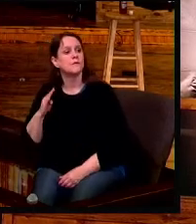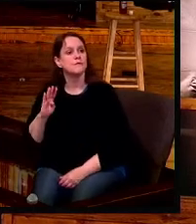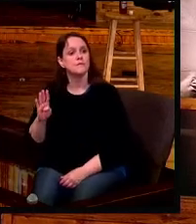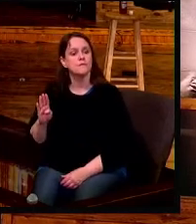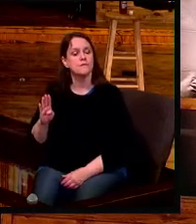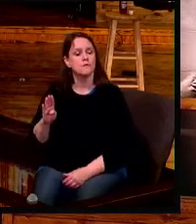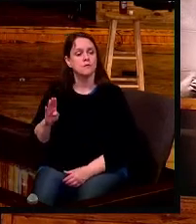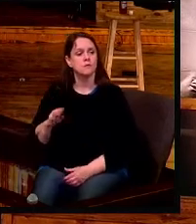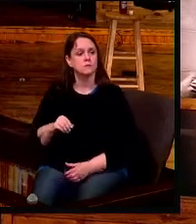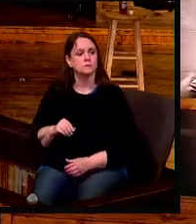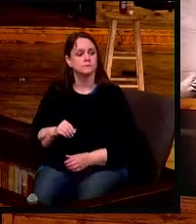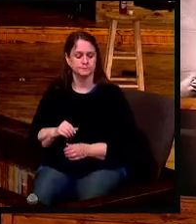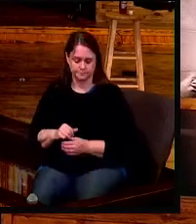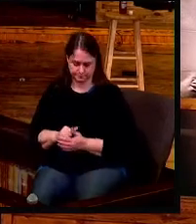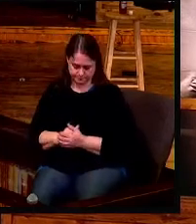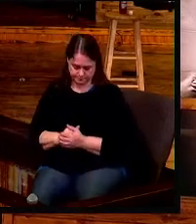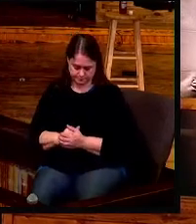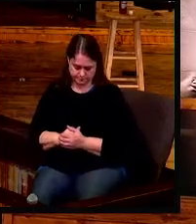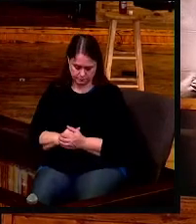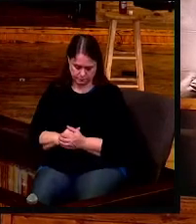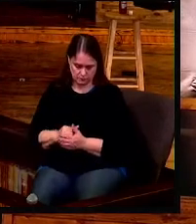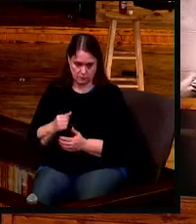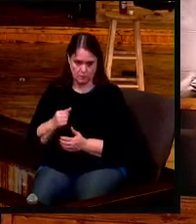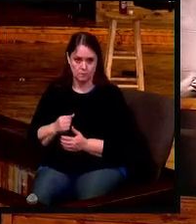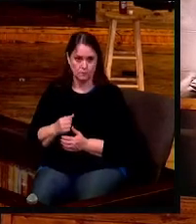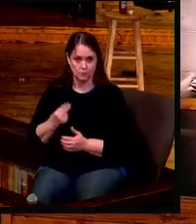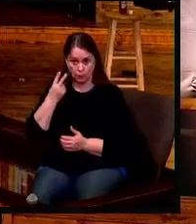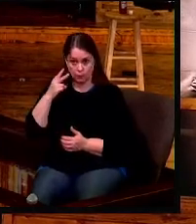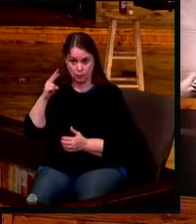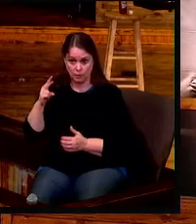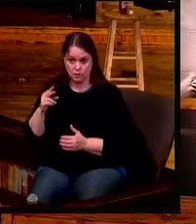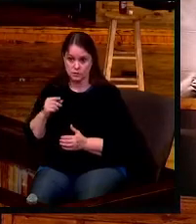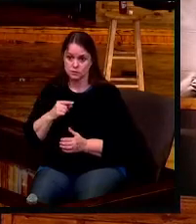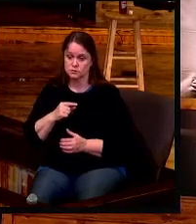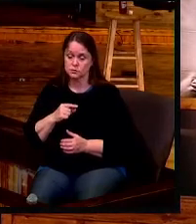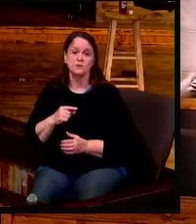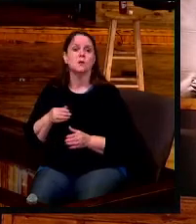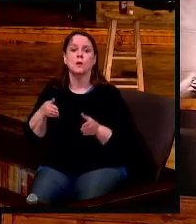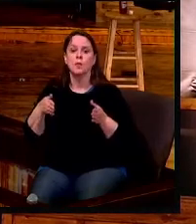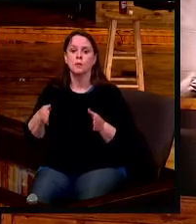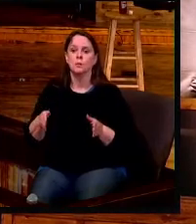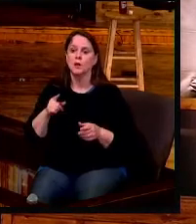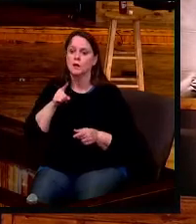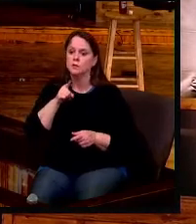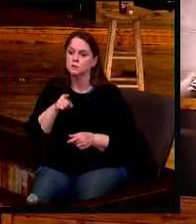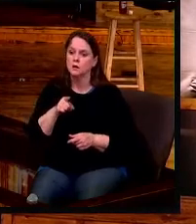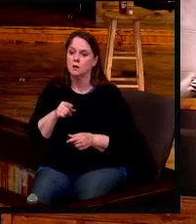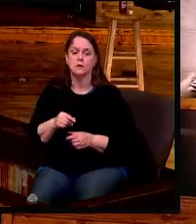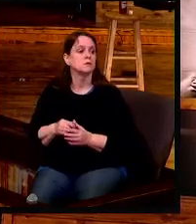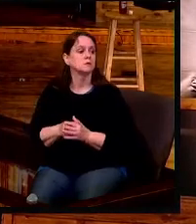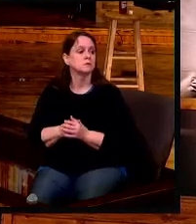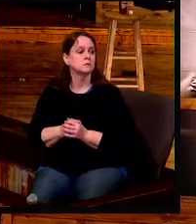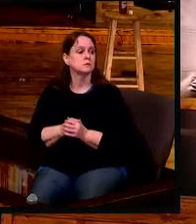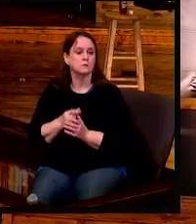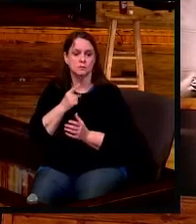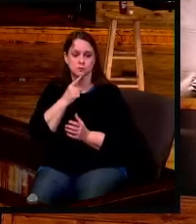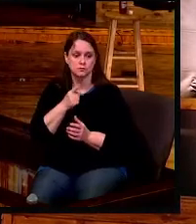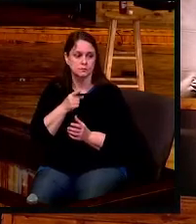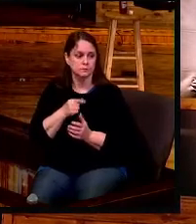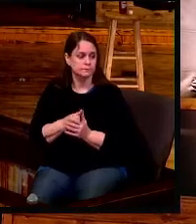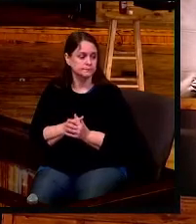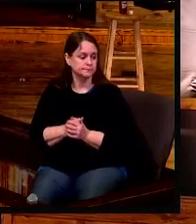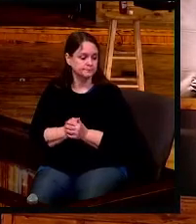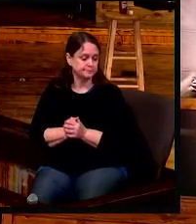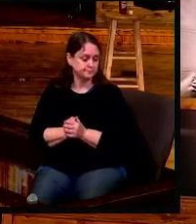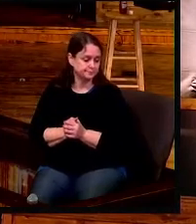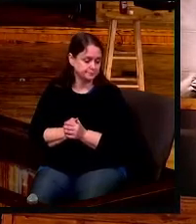Ephesians 4 in the Message says, watch the way you talk. Let nothing foul or dirty come out of your mouth. Say only what helps each